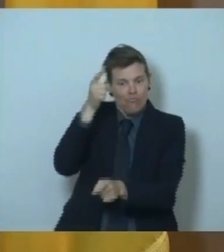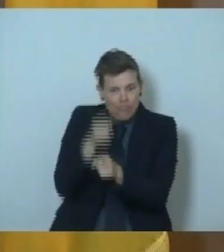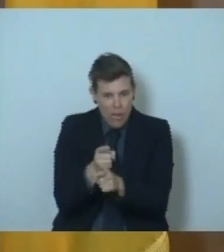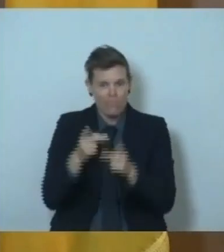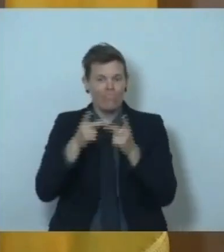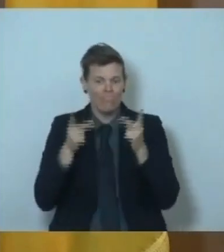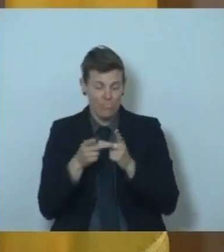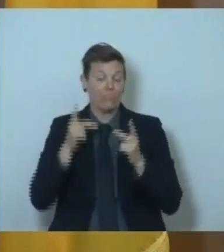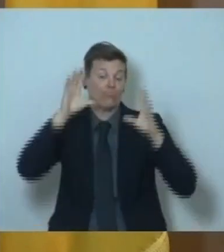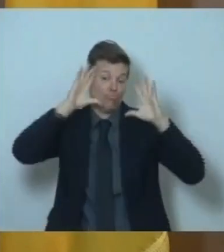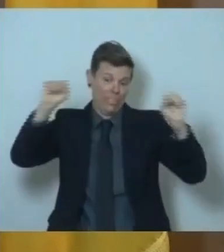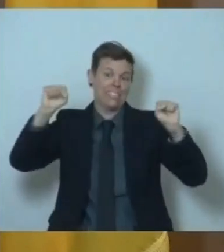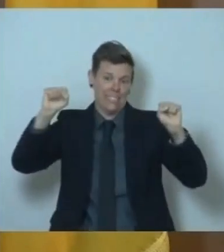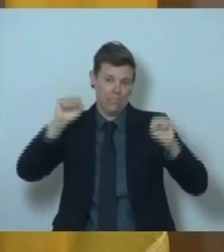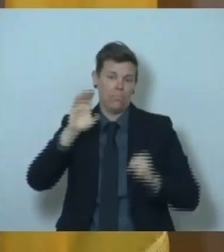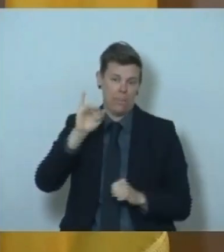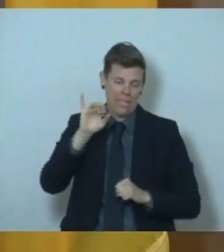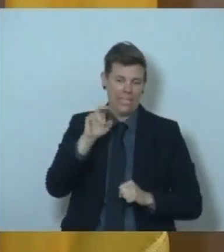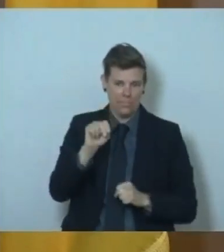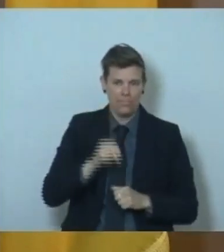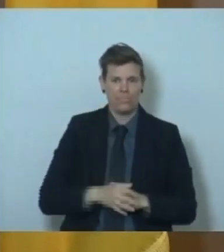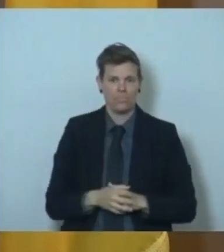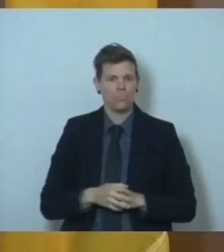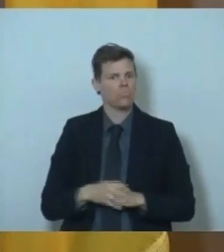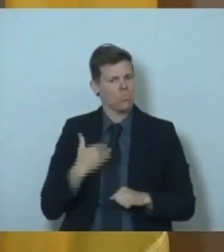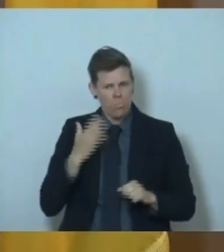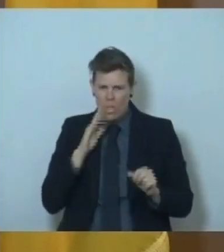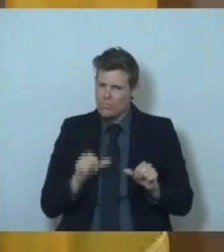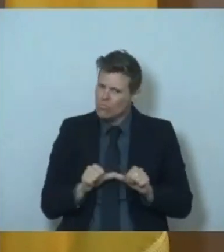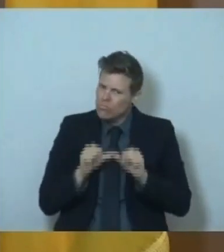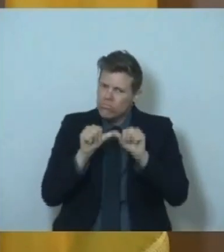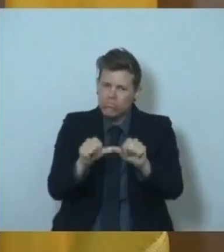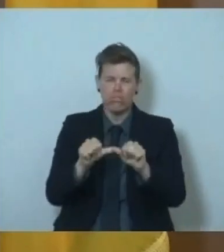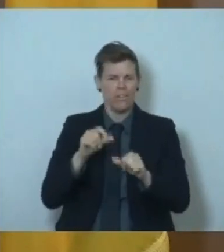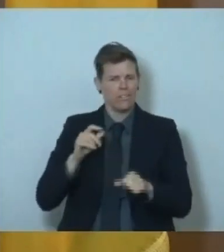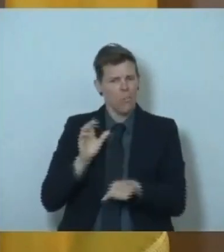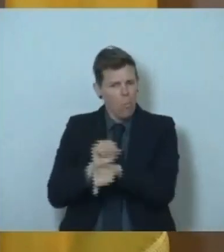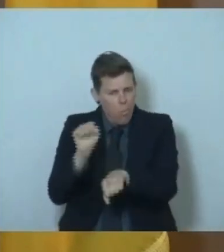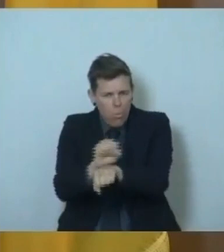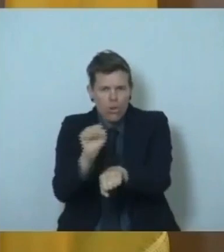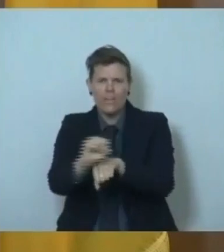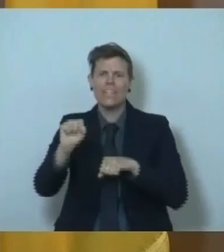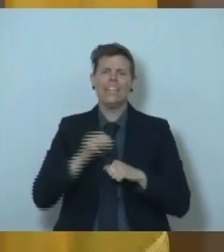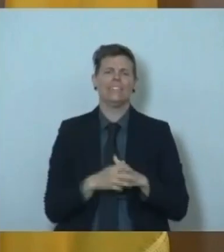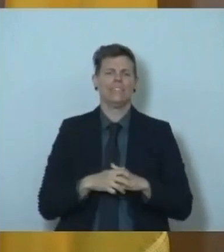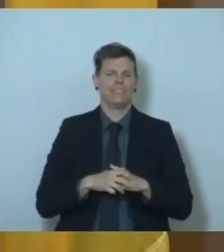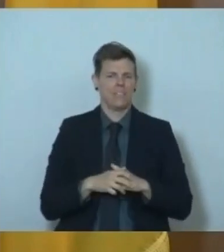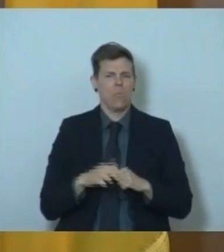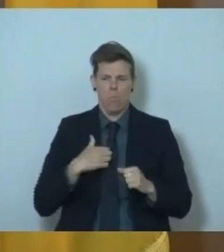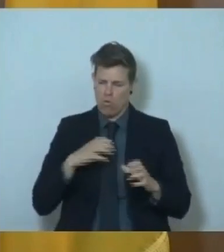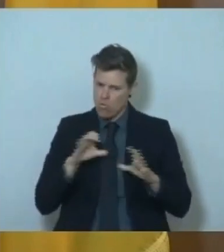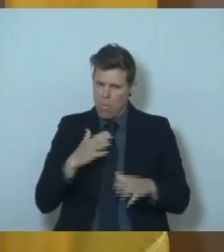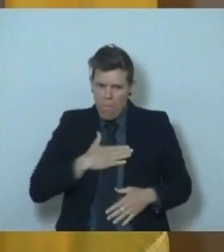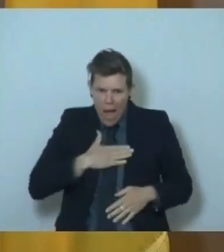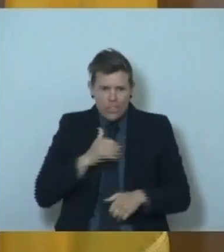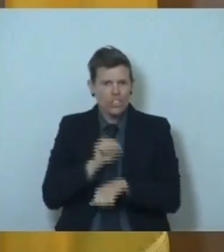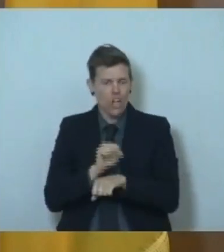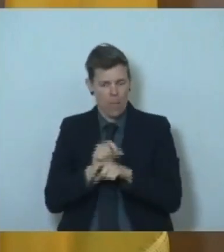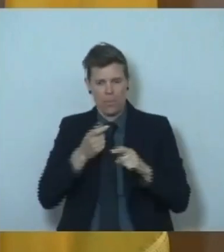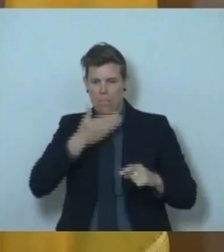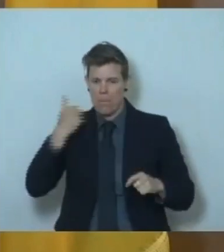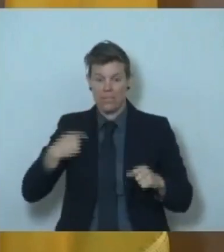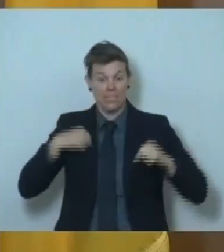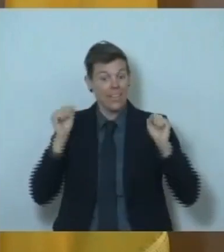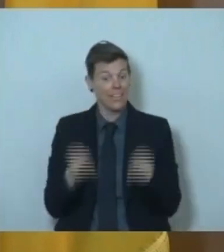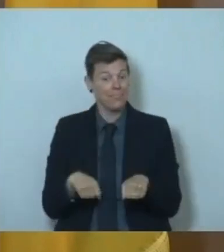do that political work as appropriate and as diligently as I can. Special session. We are going to start